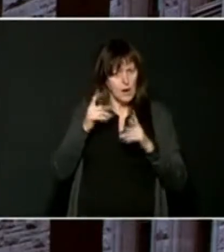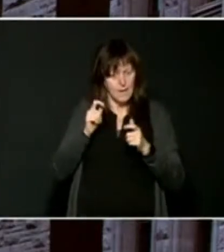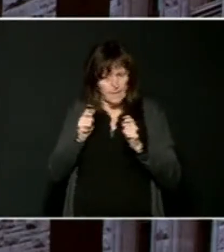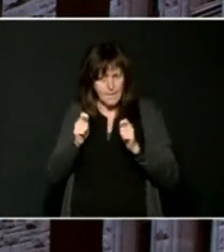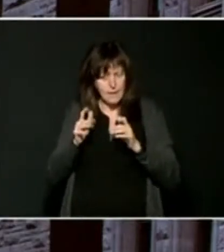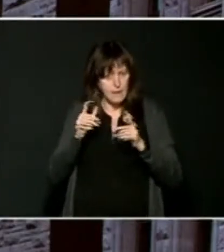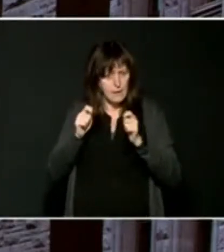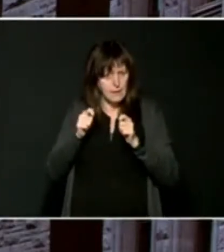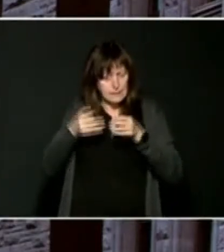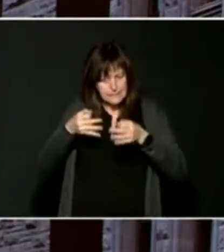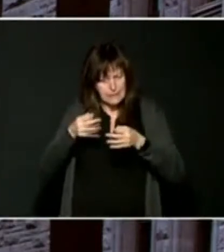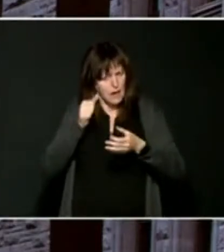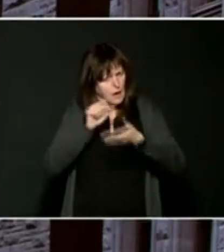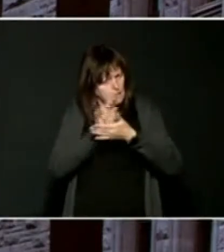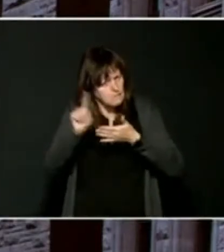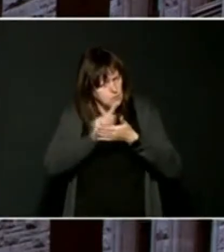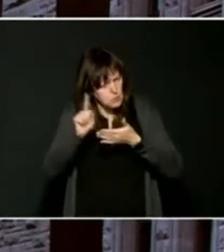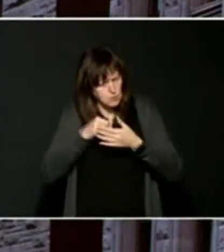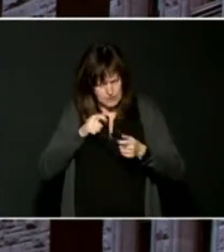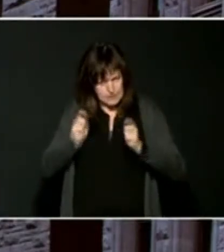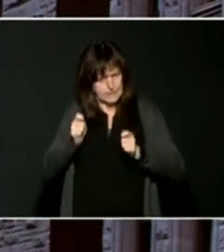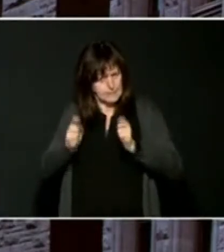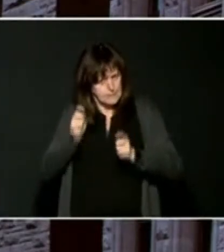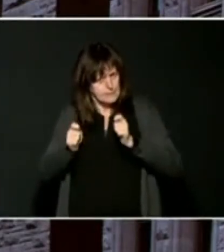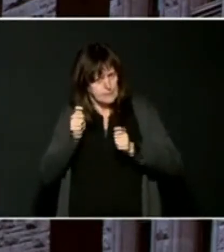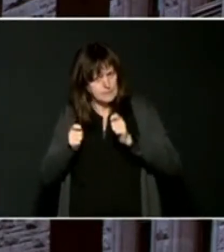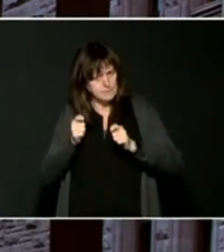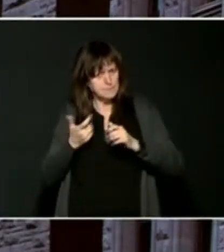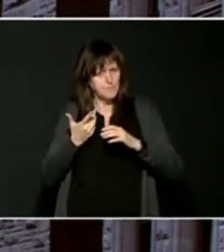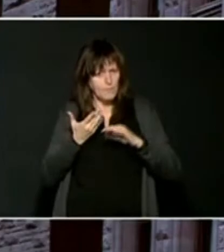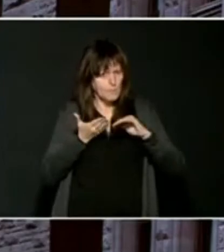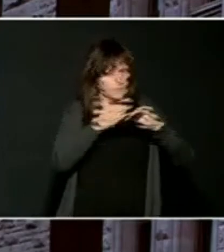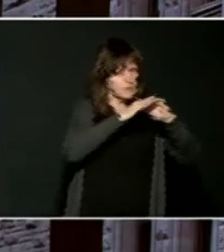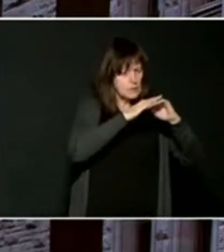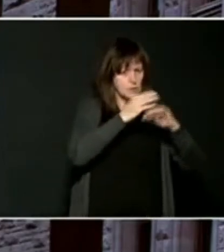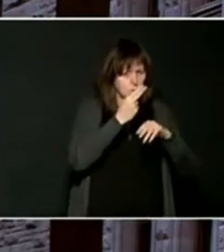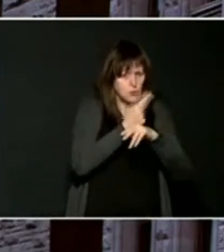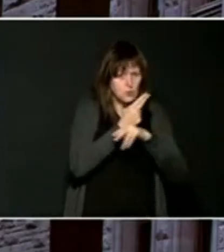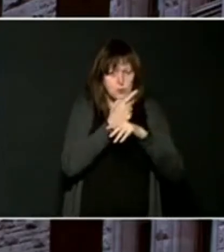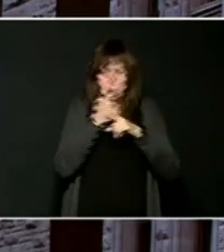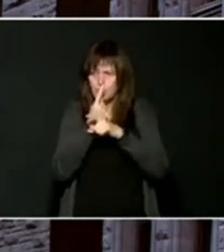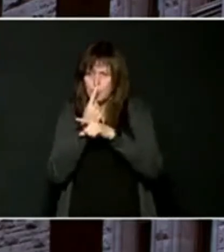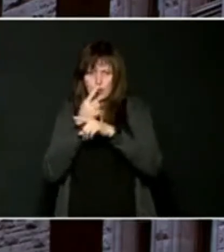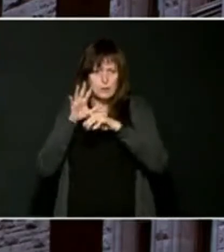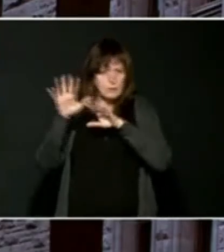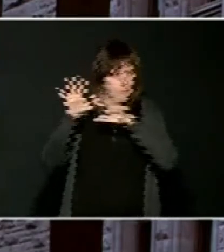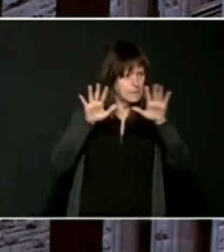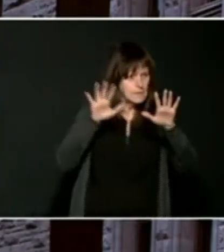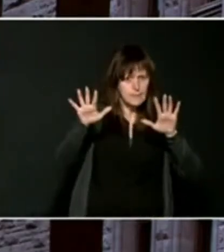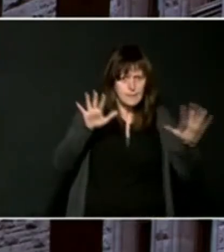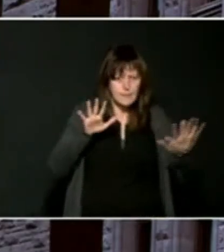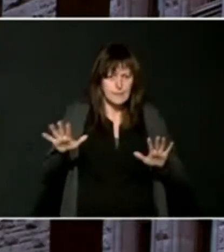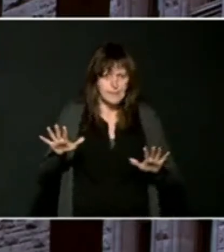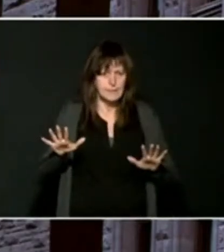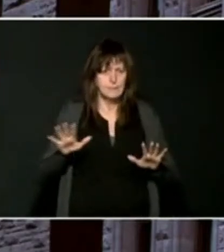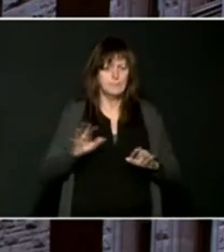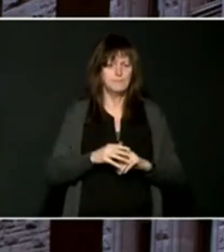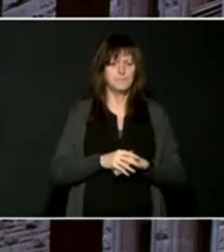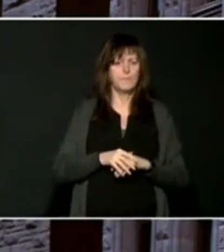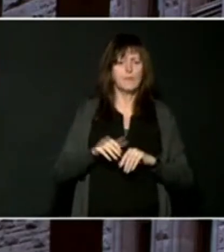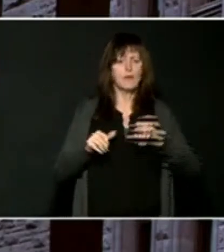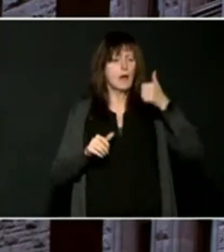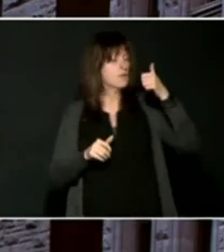those in levels and steps as appropriate at the time. And we have this level. Some other provinces are in much higher